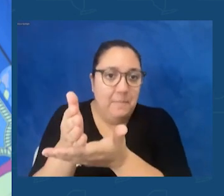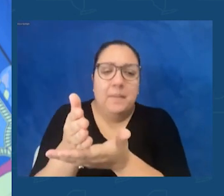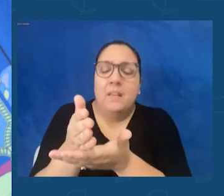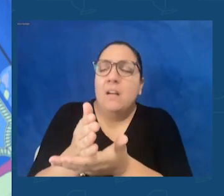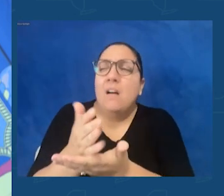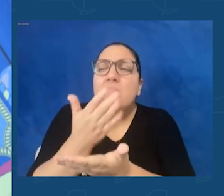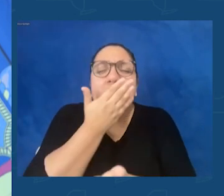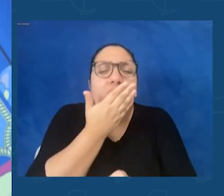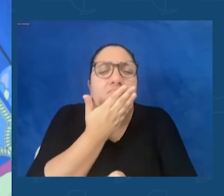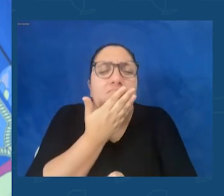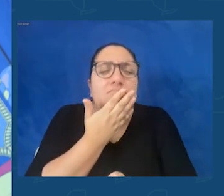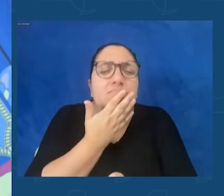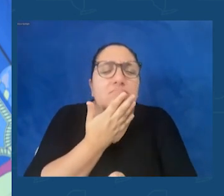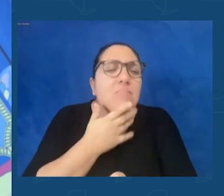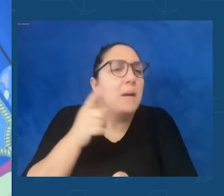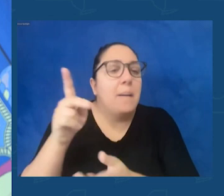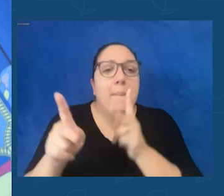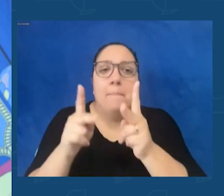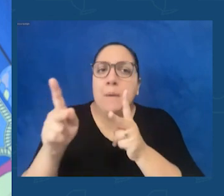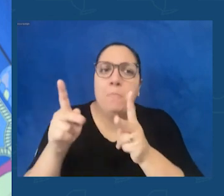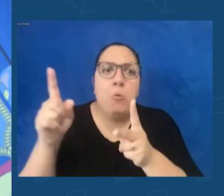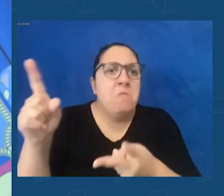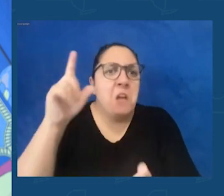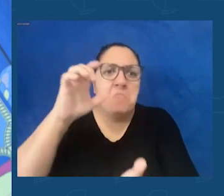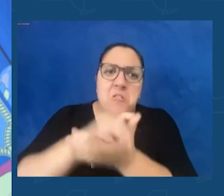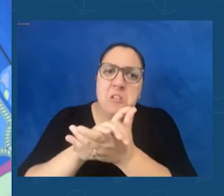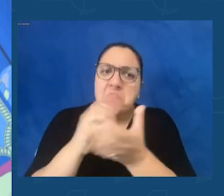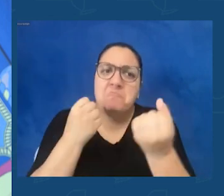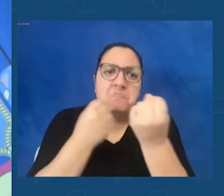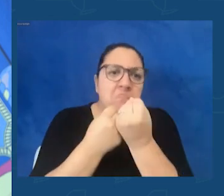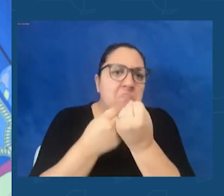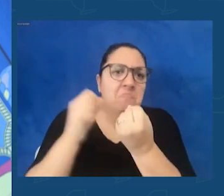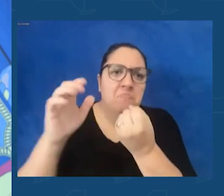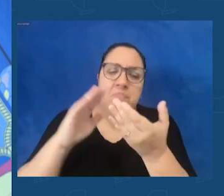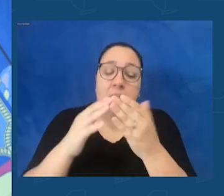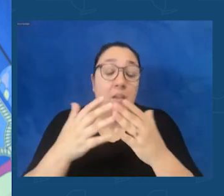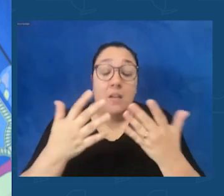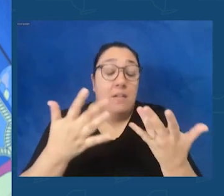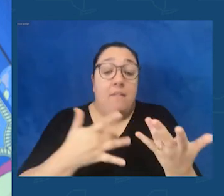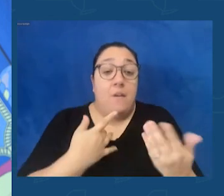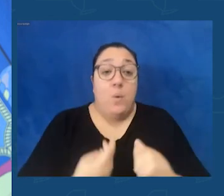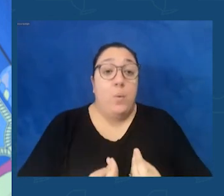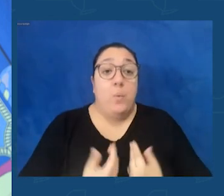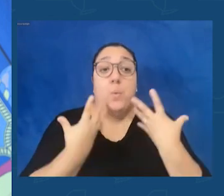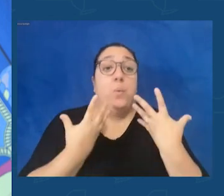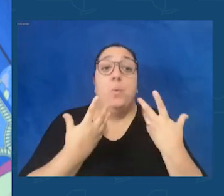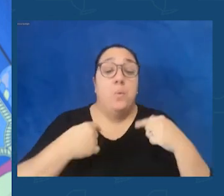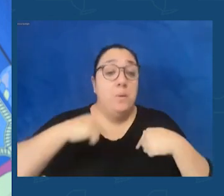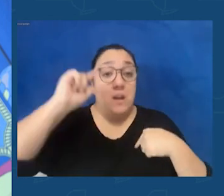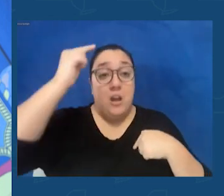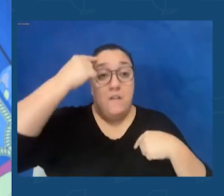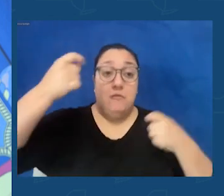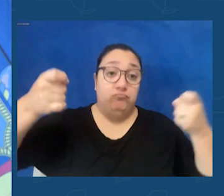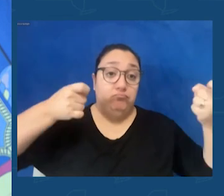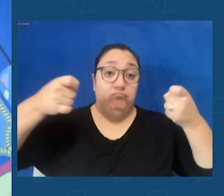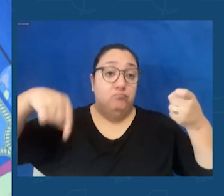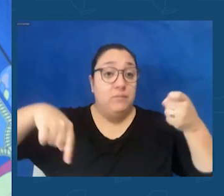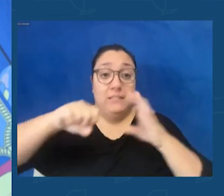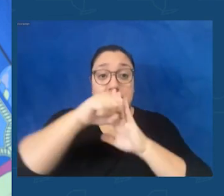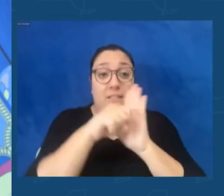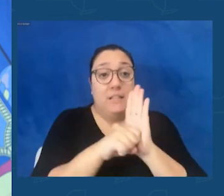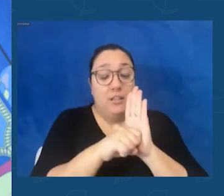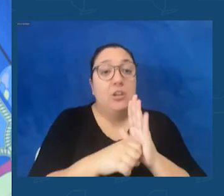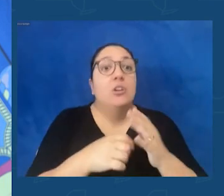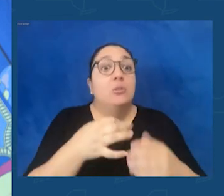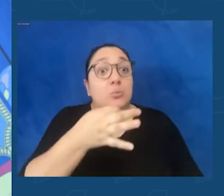in their story and their history. To me, it's just so uplifting to be the governor of a state like this. It truly is. And so we have the 250th